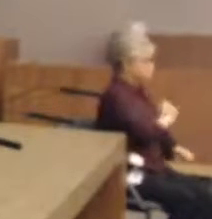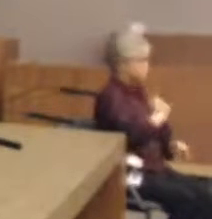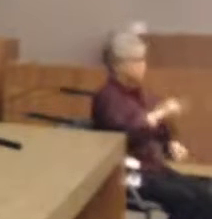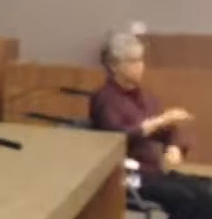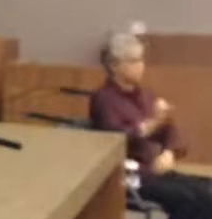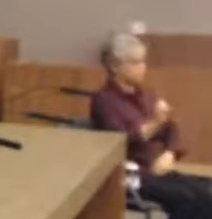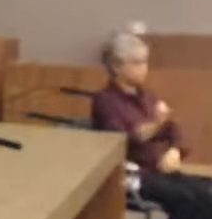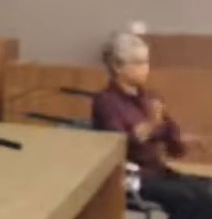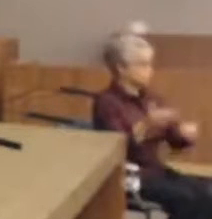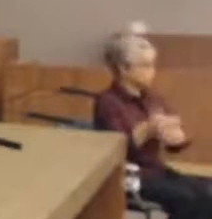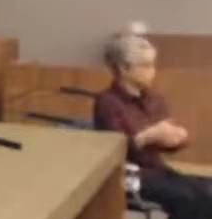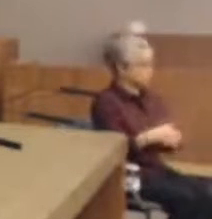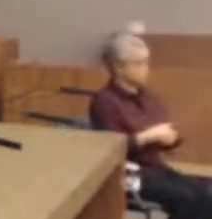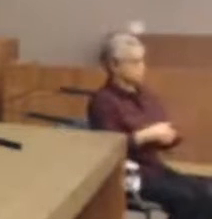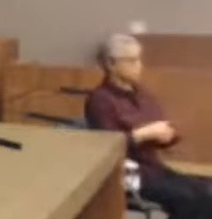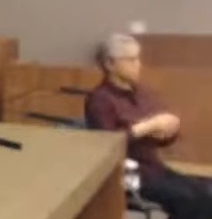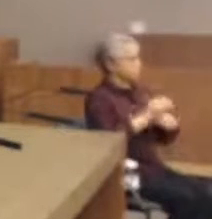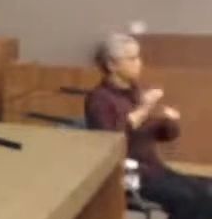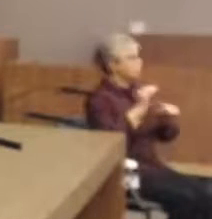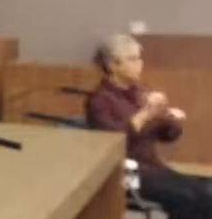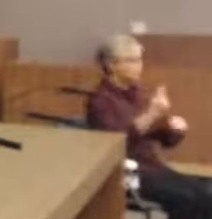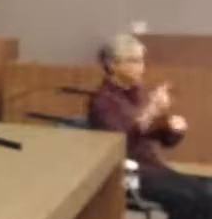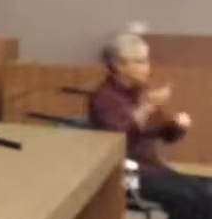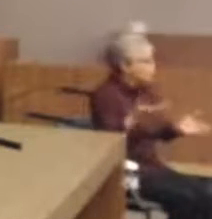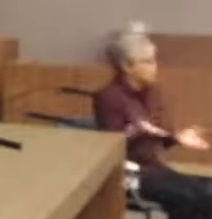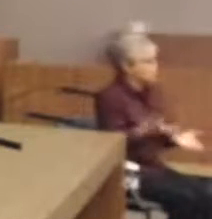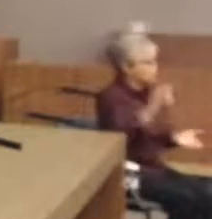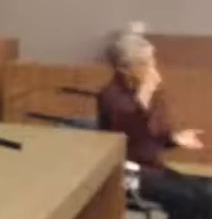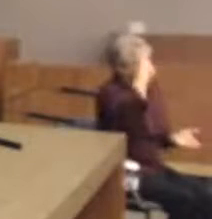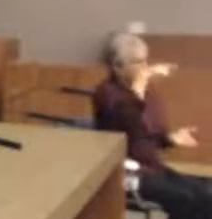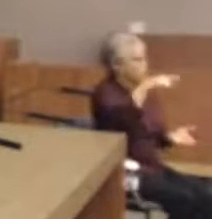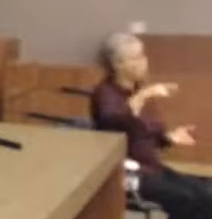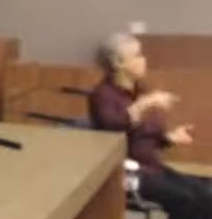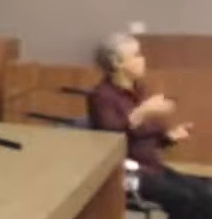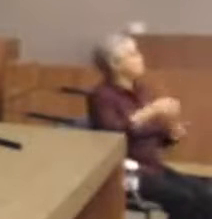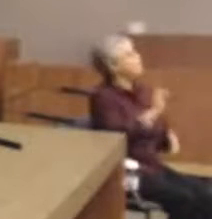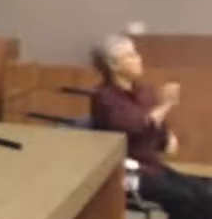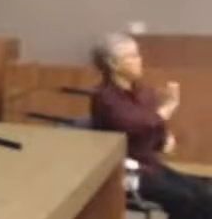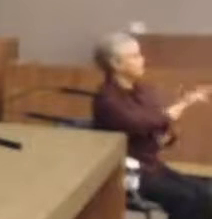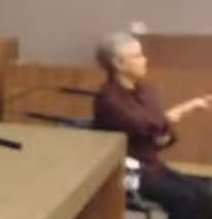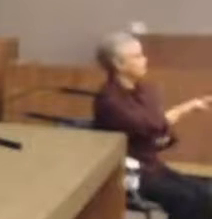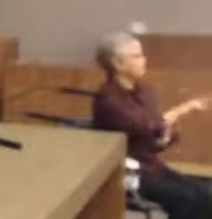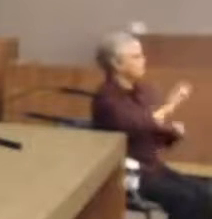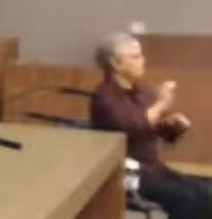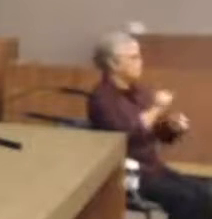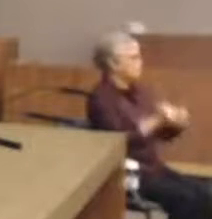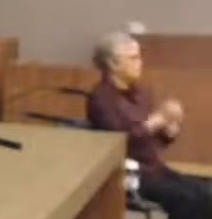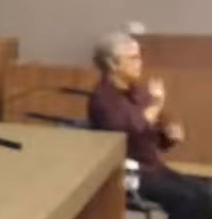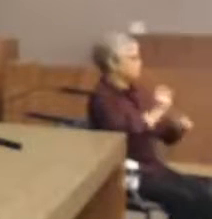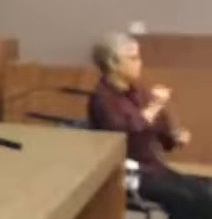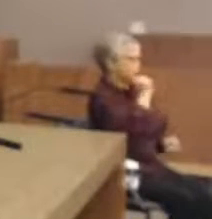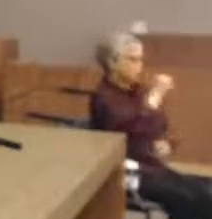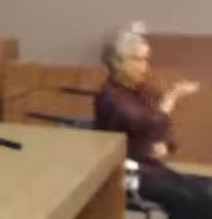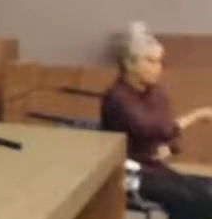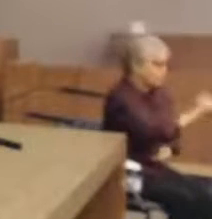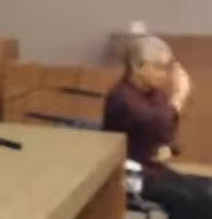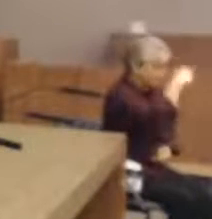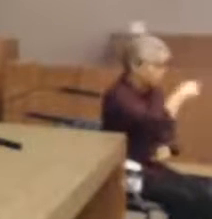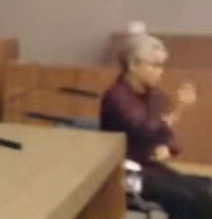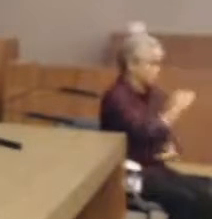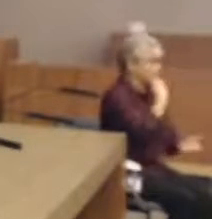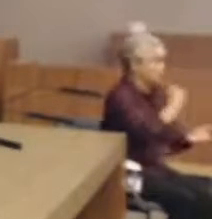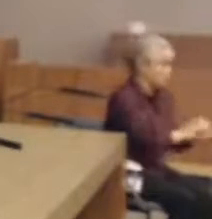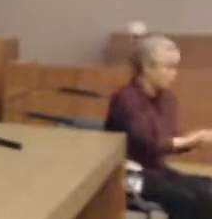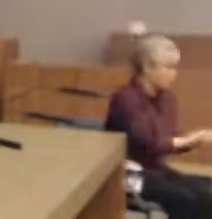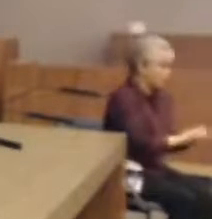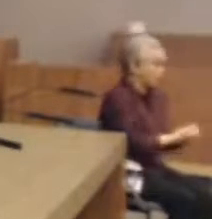joyous things. Occasionally a baby maybe, but nobody's in an emergency room for something good. So you're already activated in ways. So the way that you're